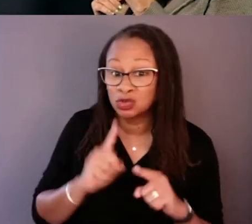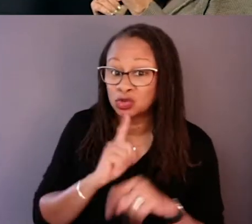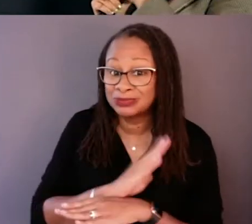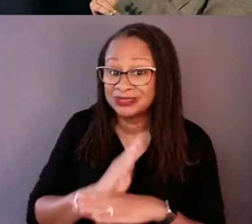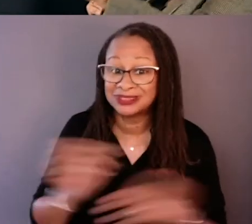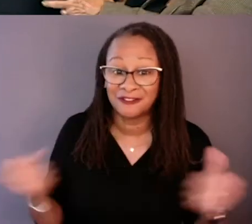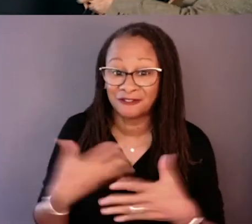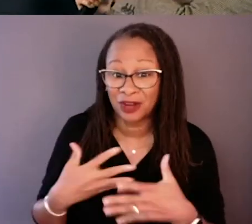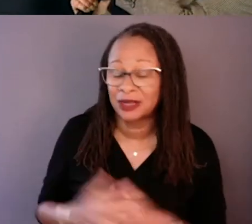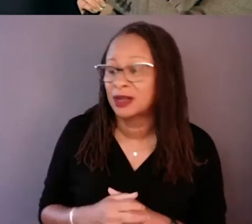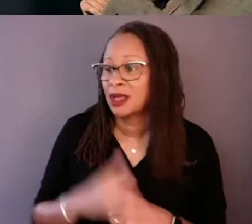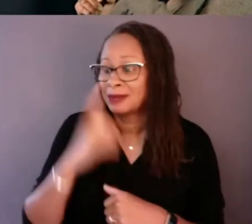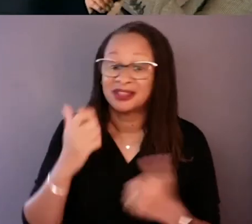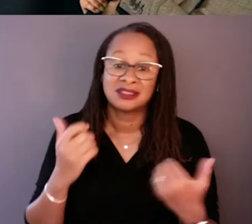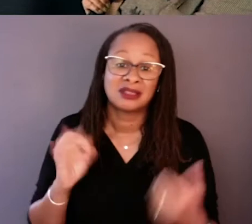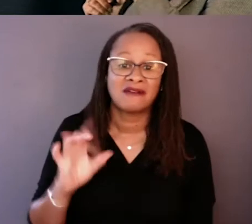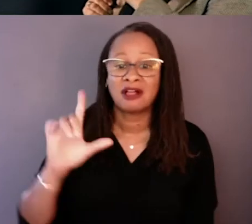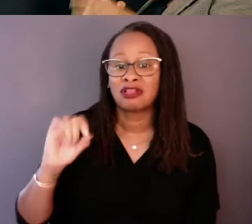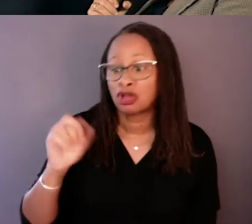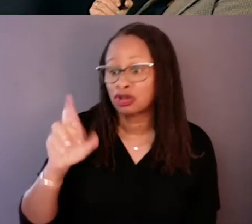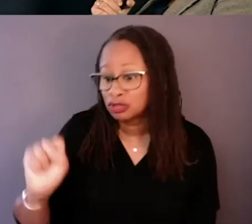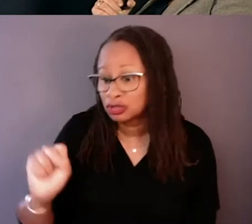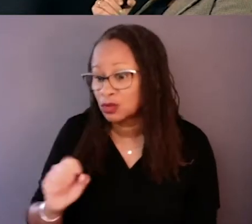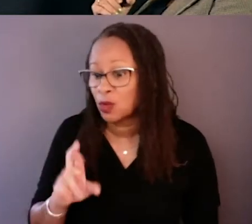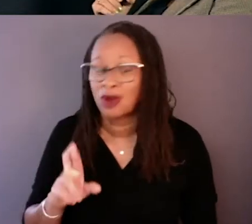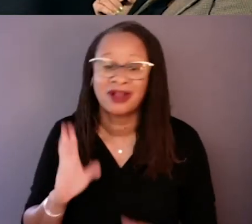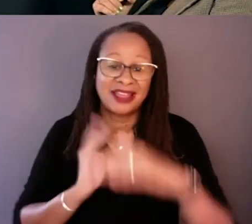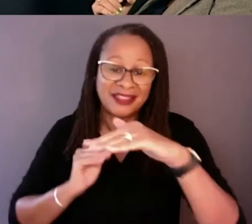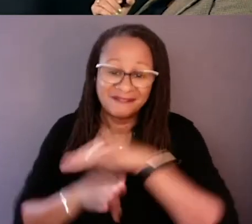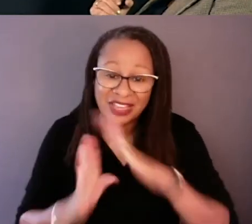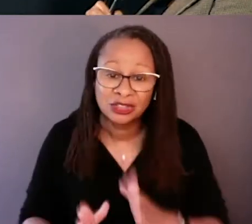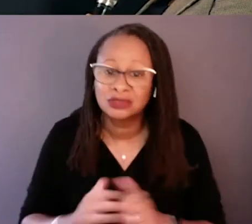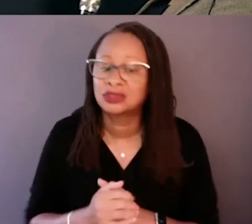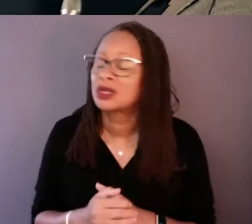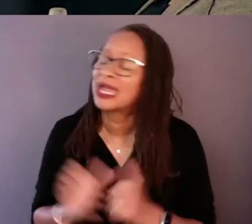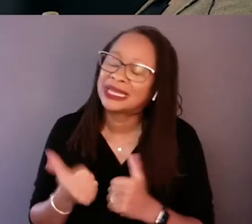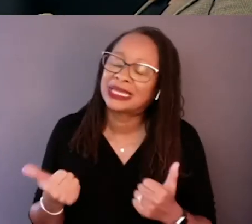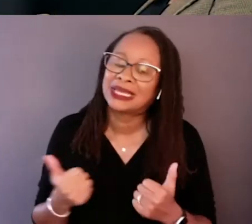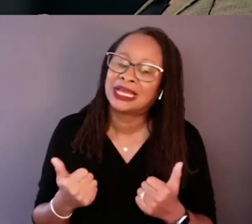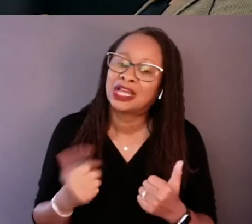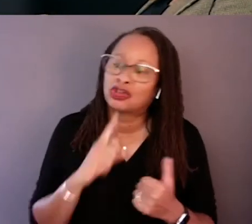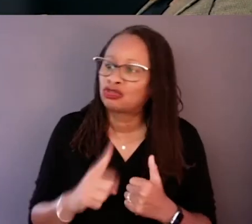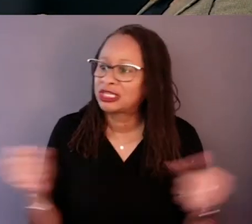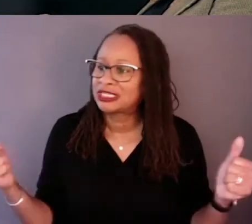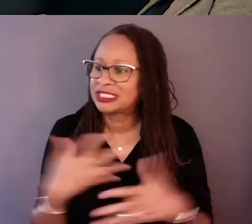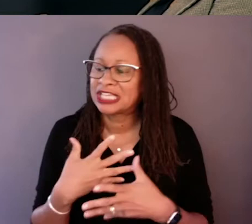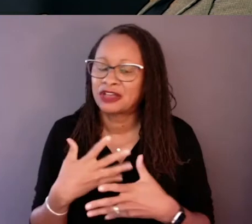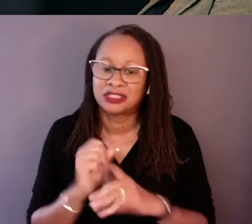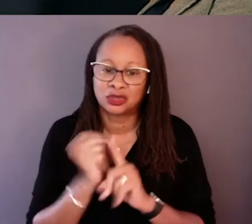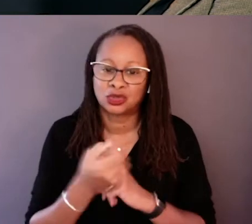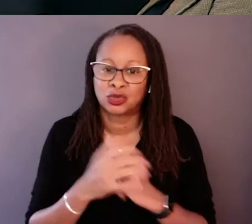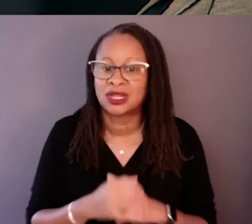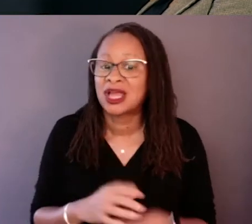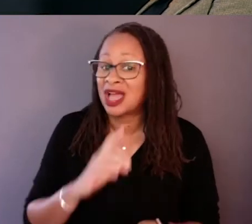either because of the loggers, the invader, just any kind of scary situations? I'll start, but pass to Gabriel, because it's really a